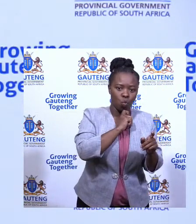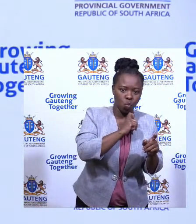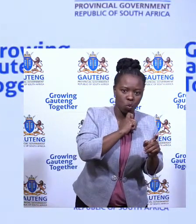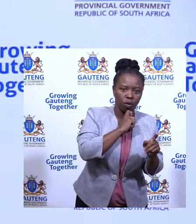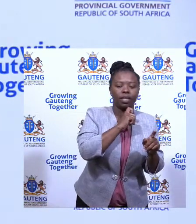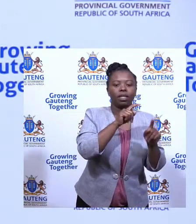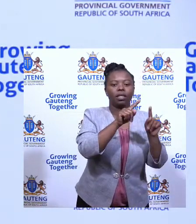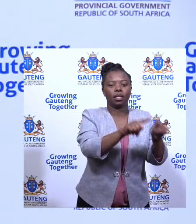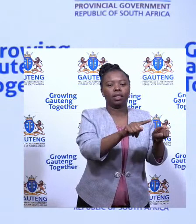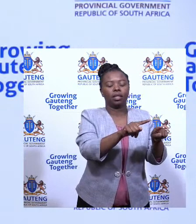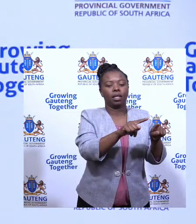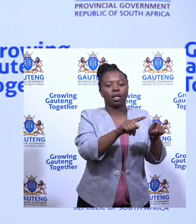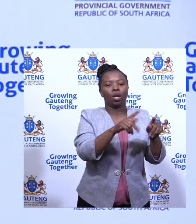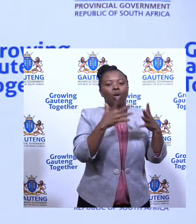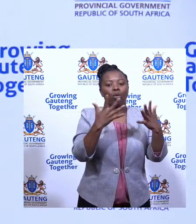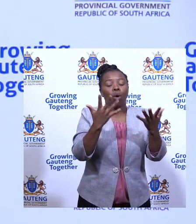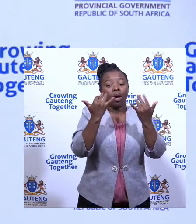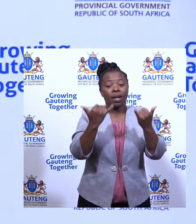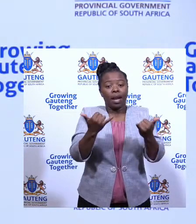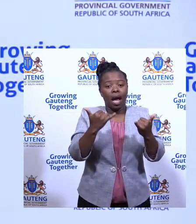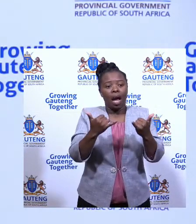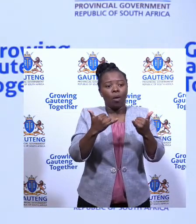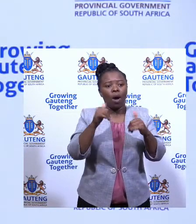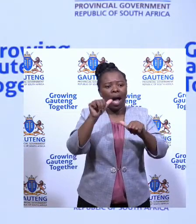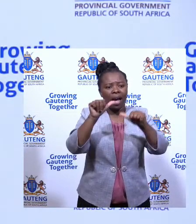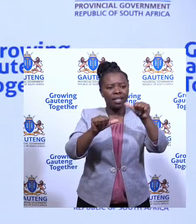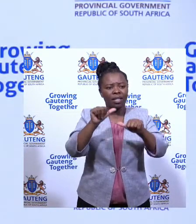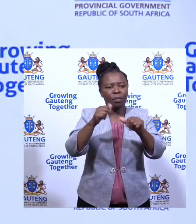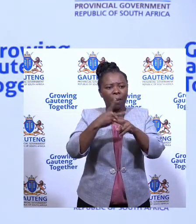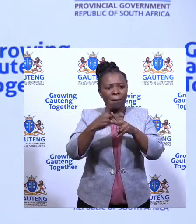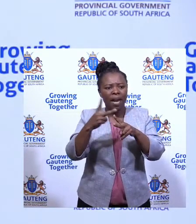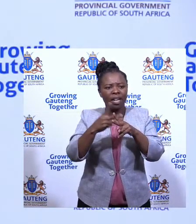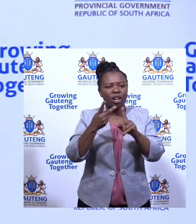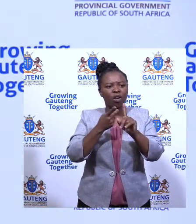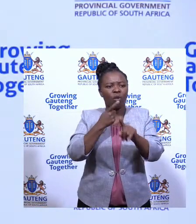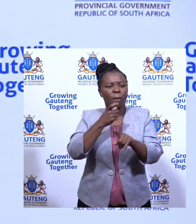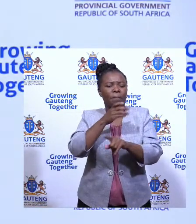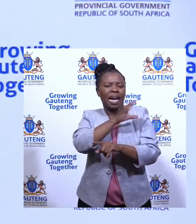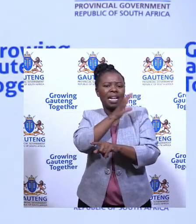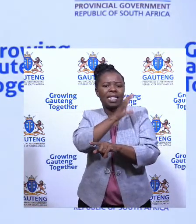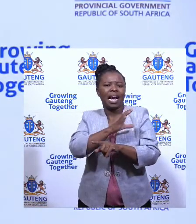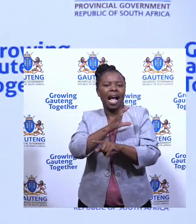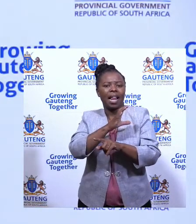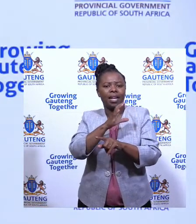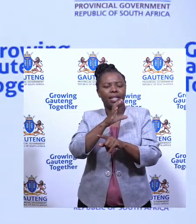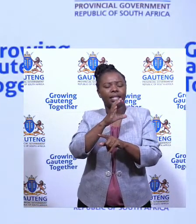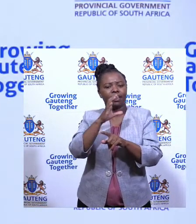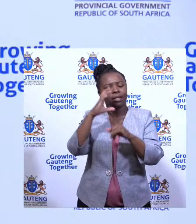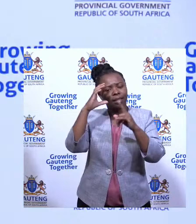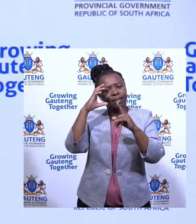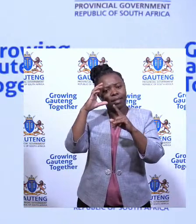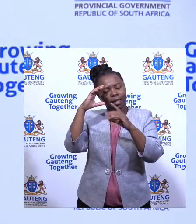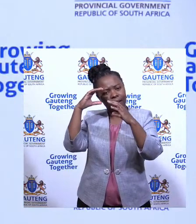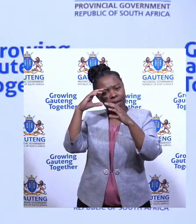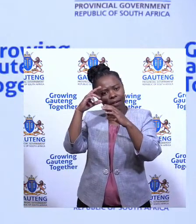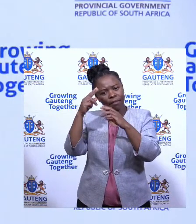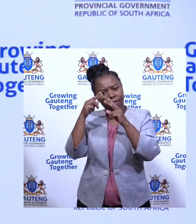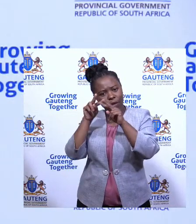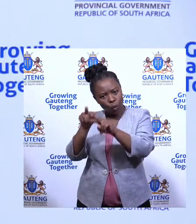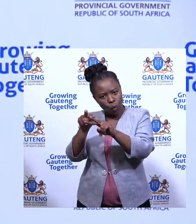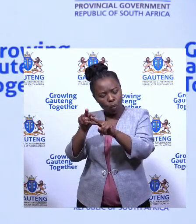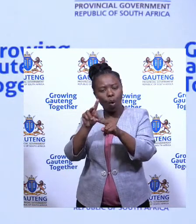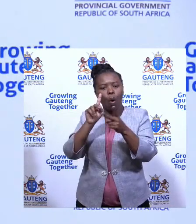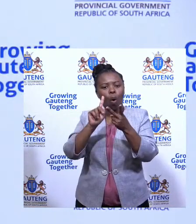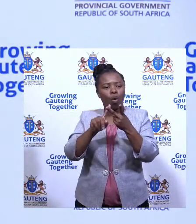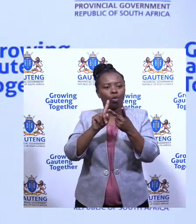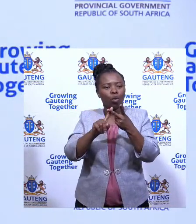We are focusing on the assessment and planning that will include the assessment from a clinical perspective, but also from an